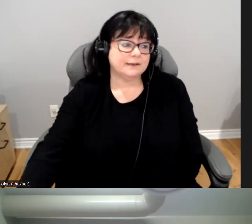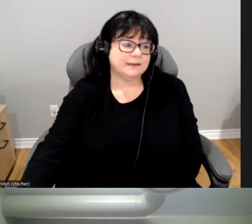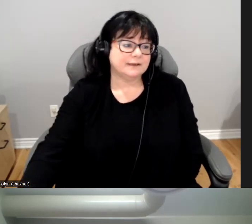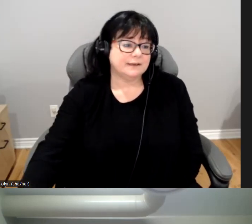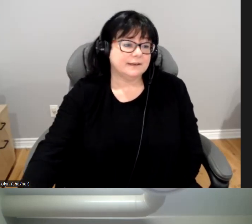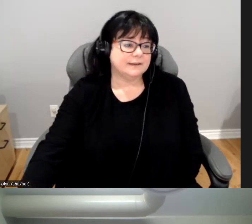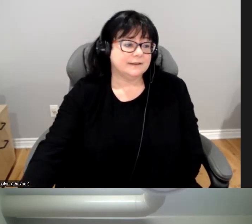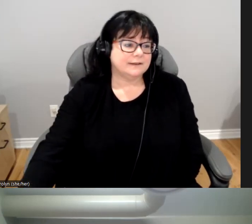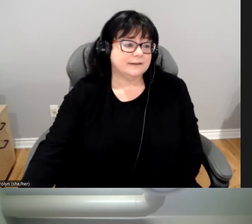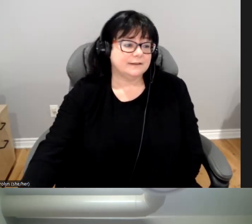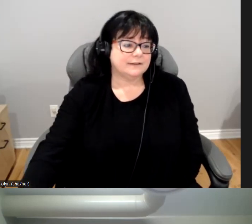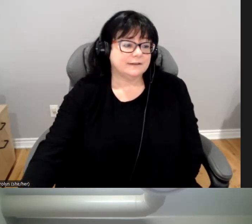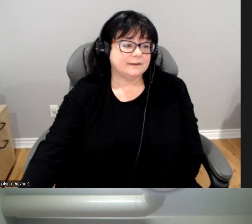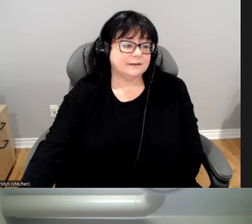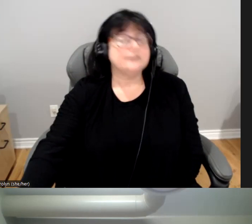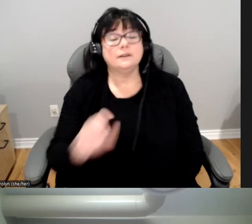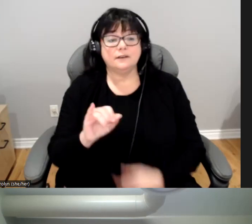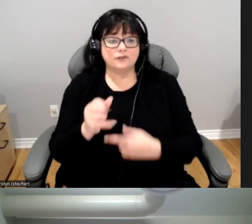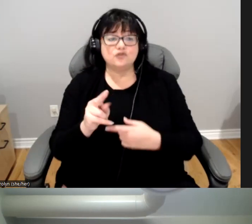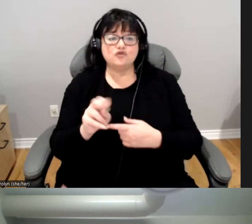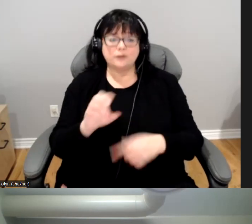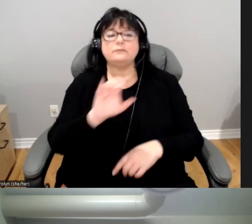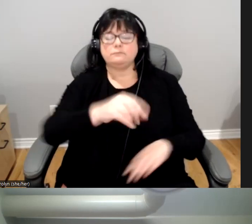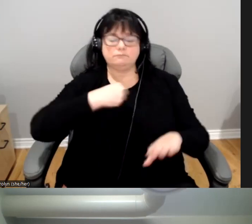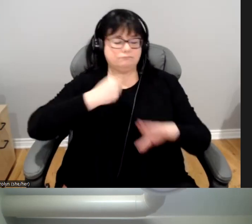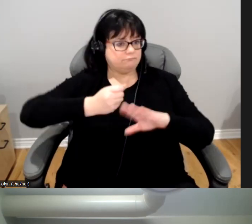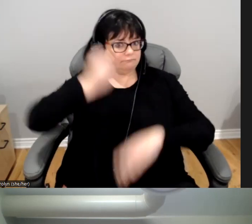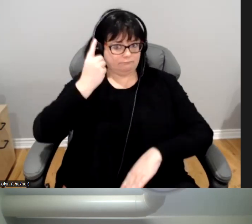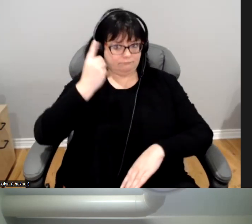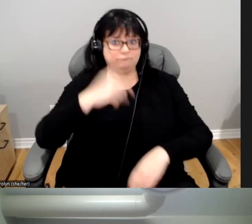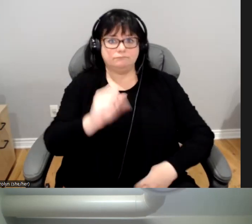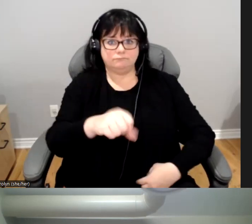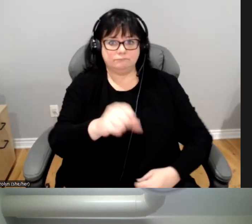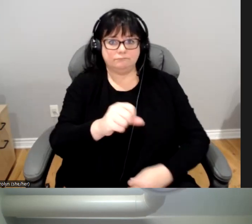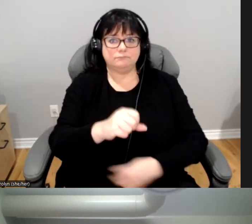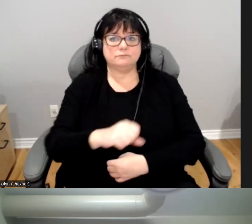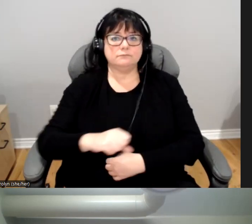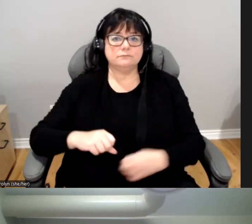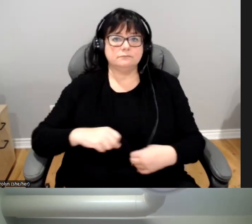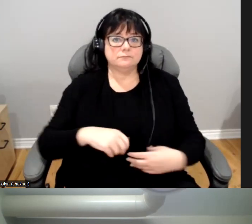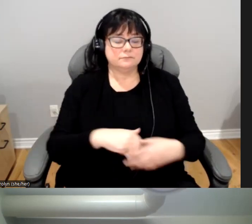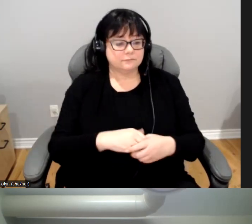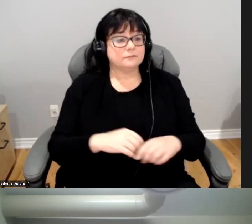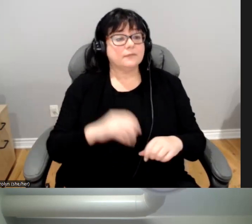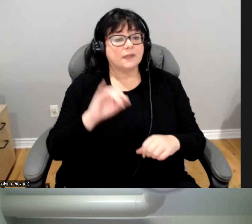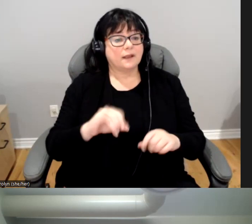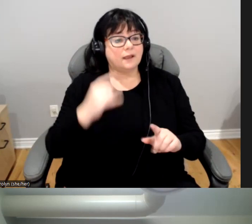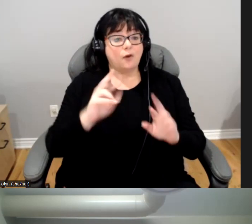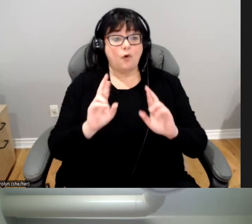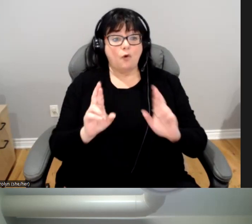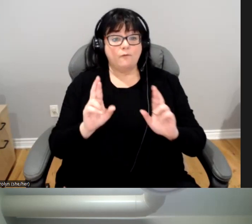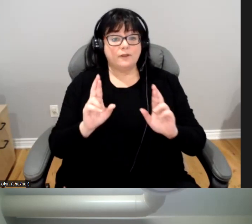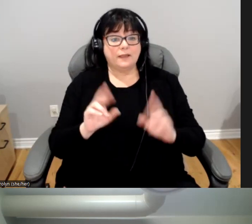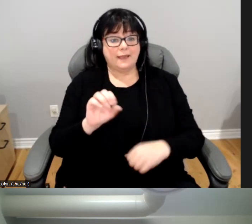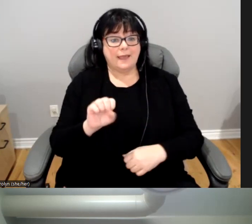community. Absolutely. I hear you on that, Jessica. I think hopefully the SSM that's starting there will